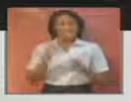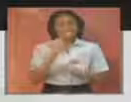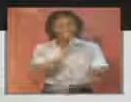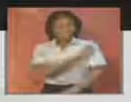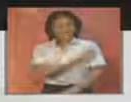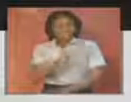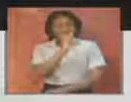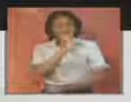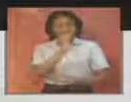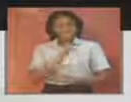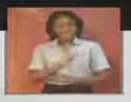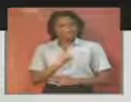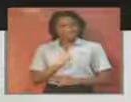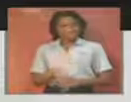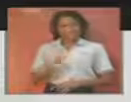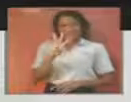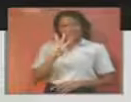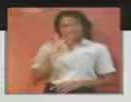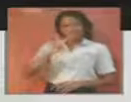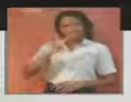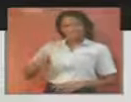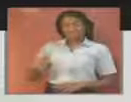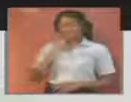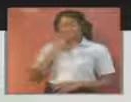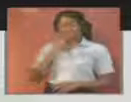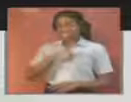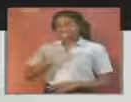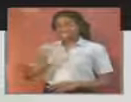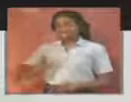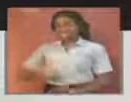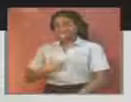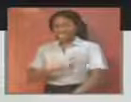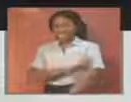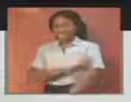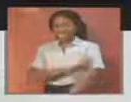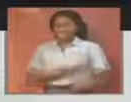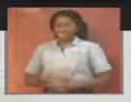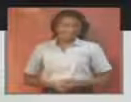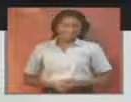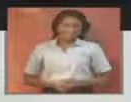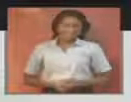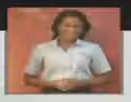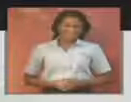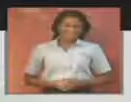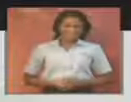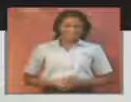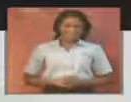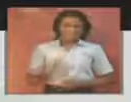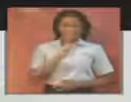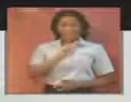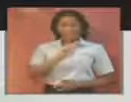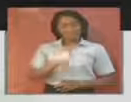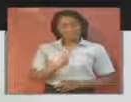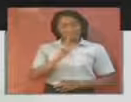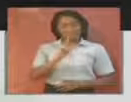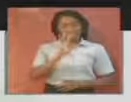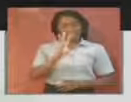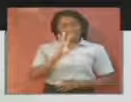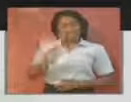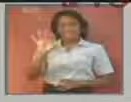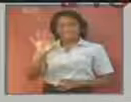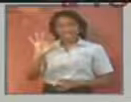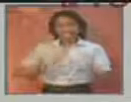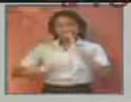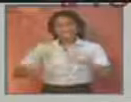and 43,489 Sinopharm. Persons receiving their full doses, 1,179.